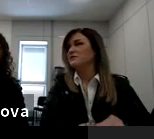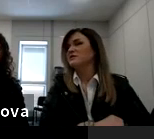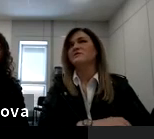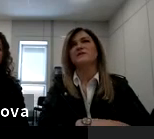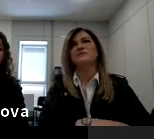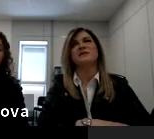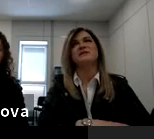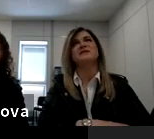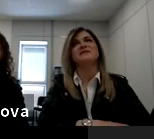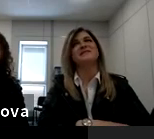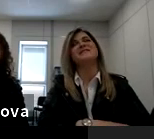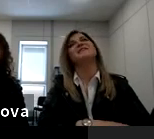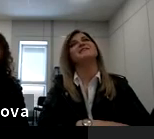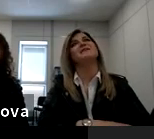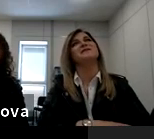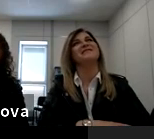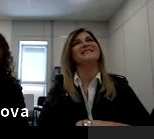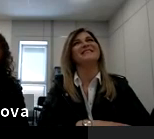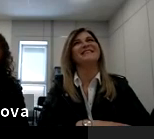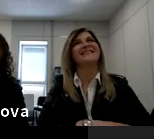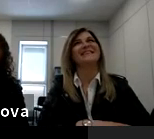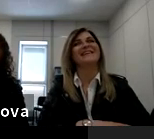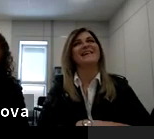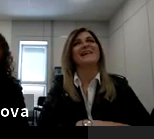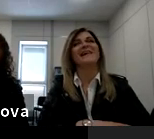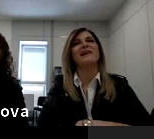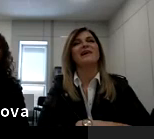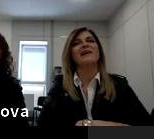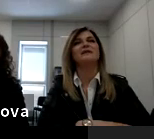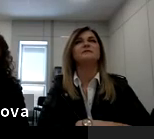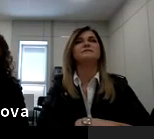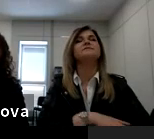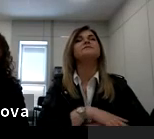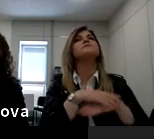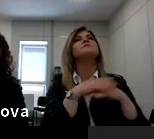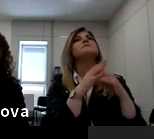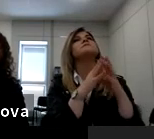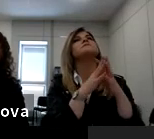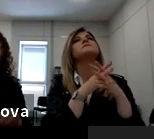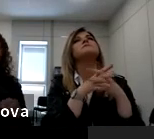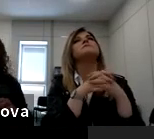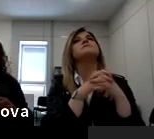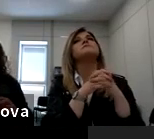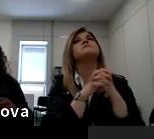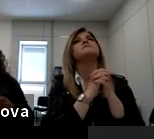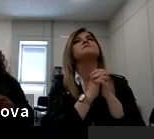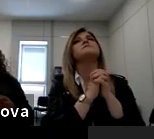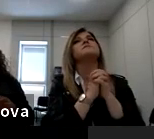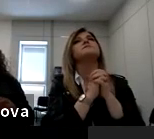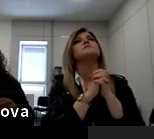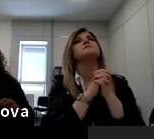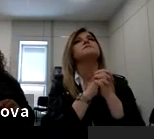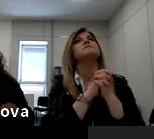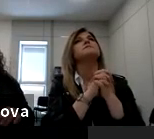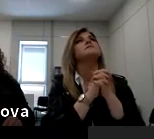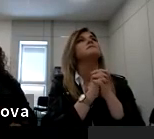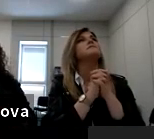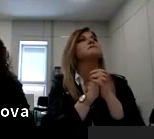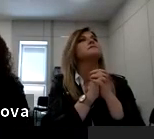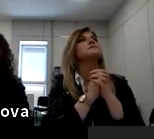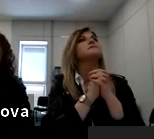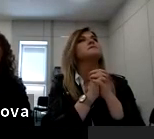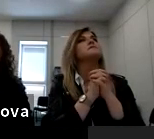because yeah, just 5 minutes. I tried. Yeah, thank you. And here we have shopping mall. It is the river flowing through the shopping